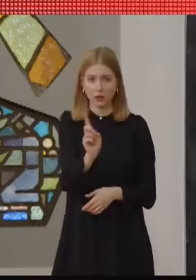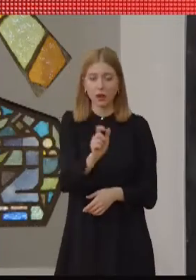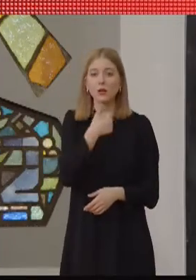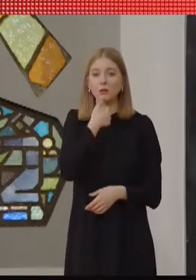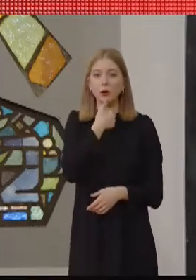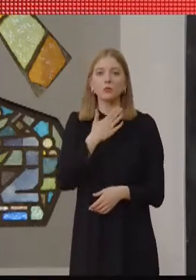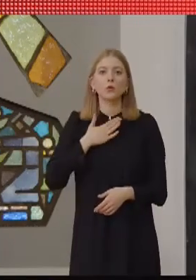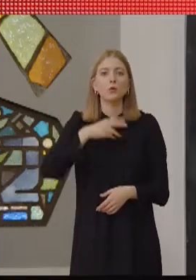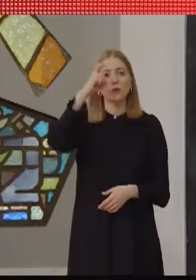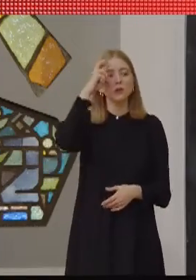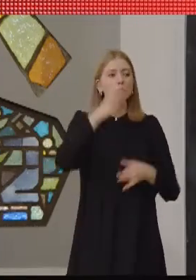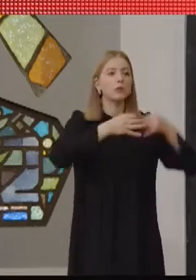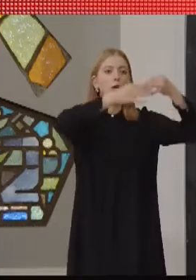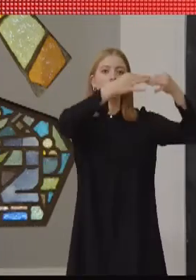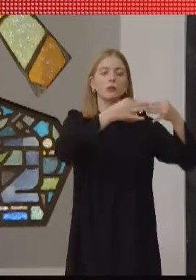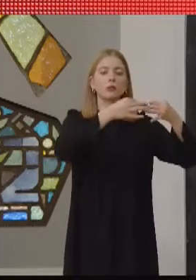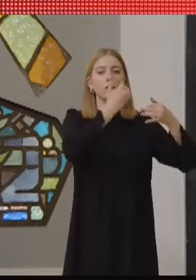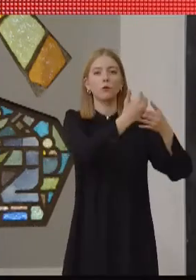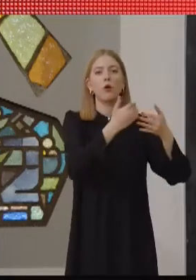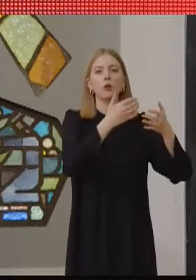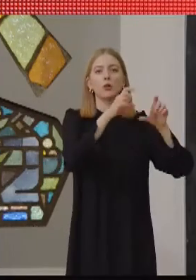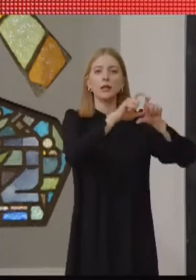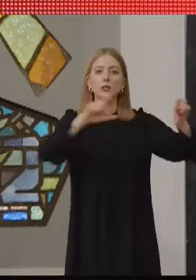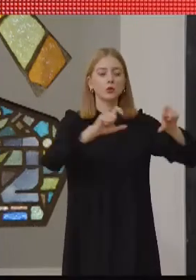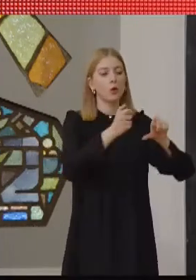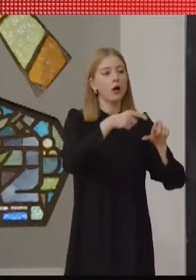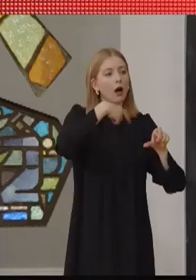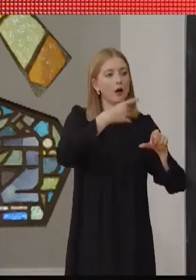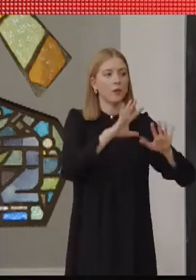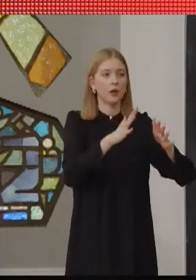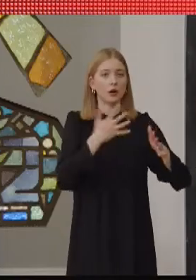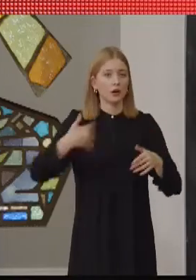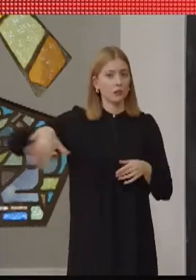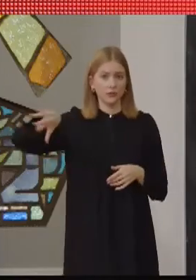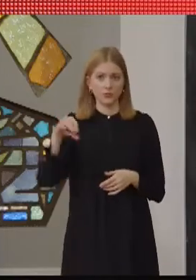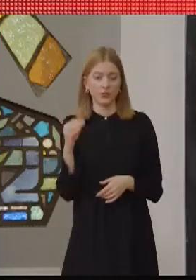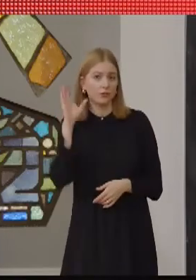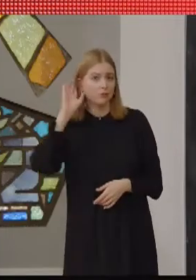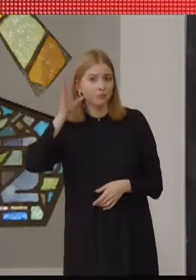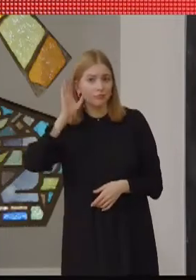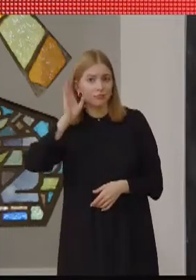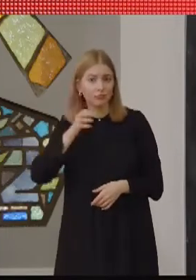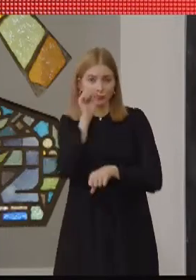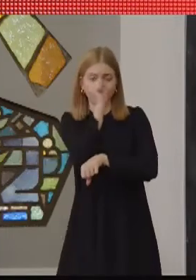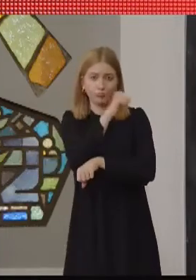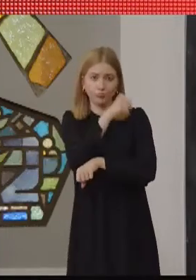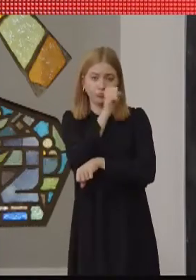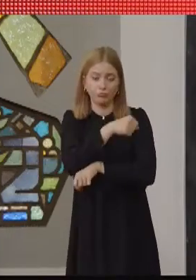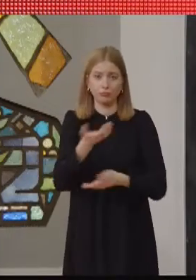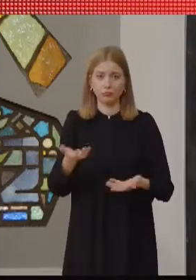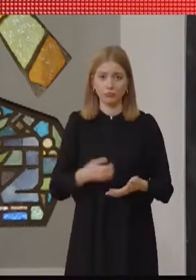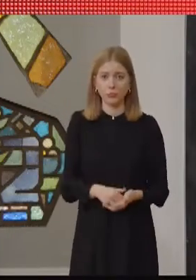hear our voice. So we have to have a dialogue with the